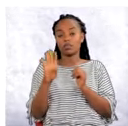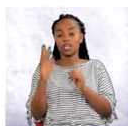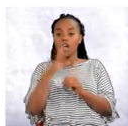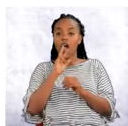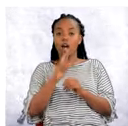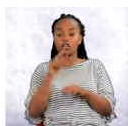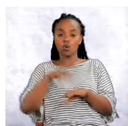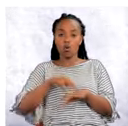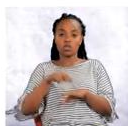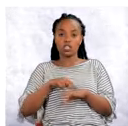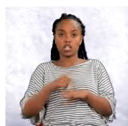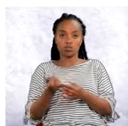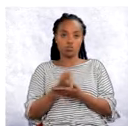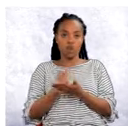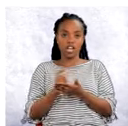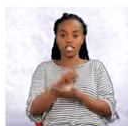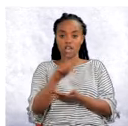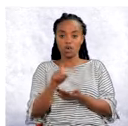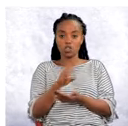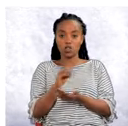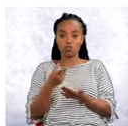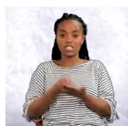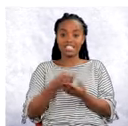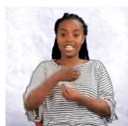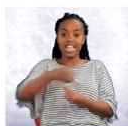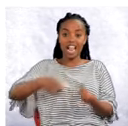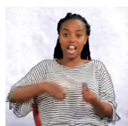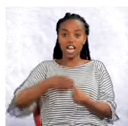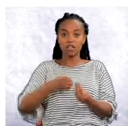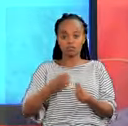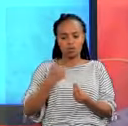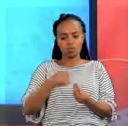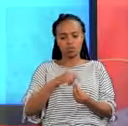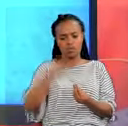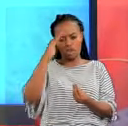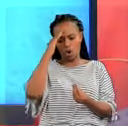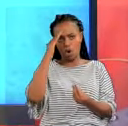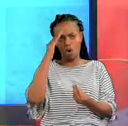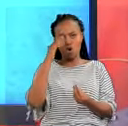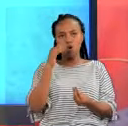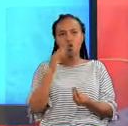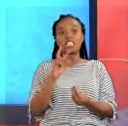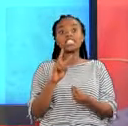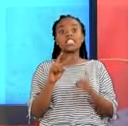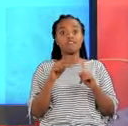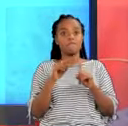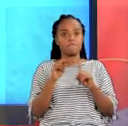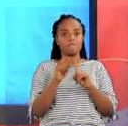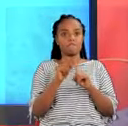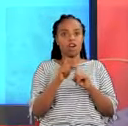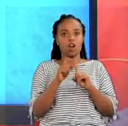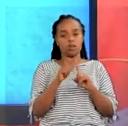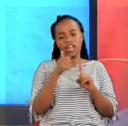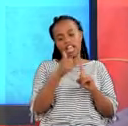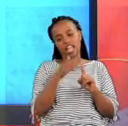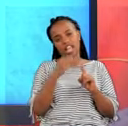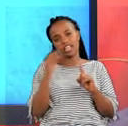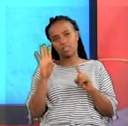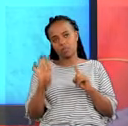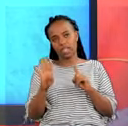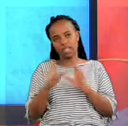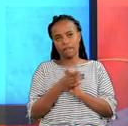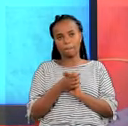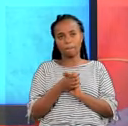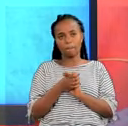constants, so to write the equation of this ellipse, we need to know the variables or the constants A and B. So when